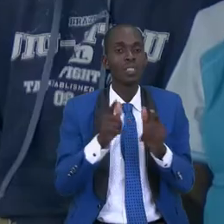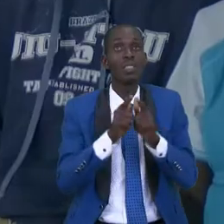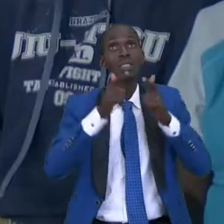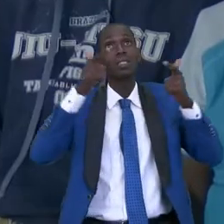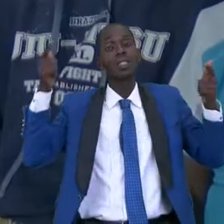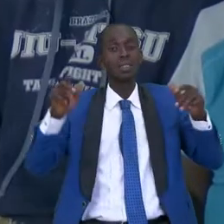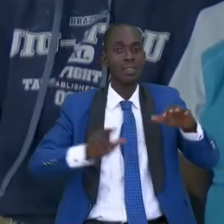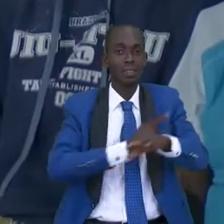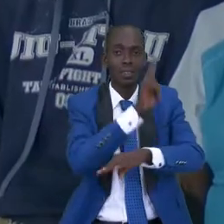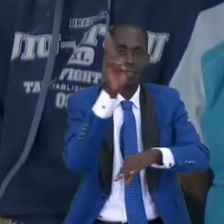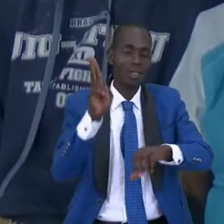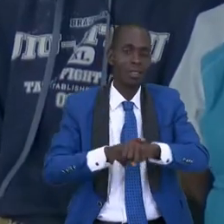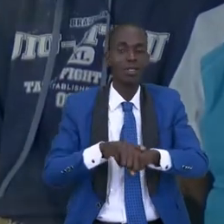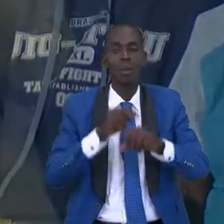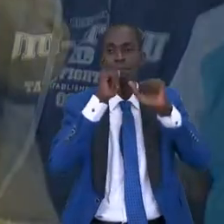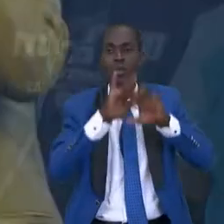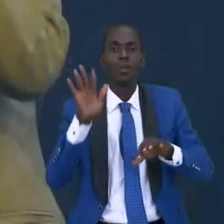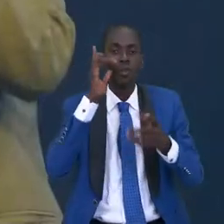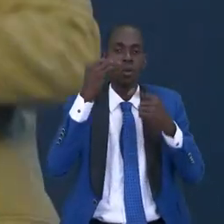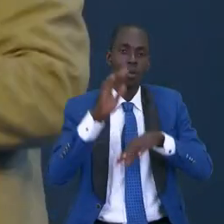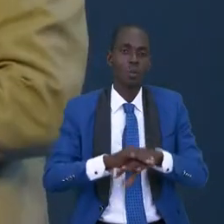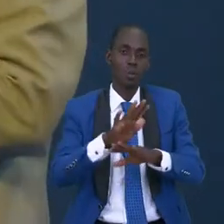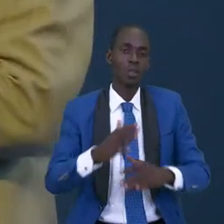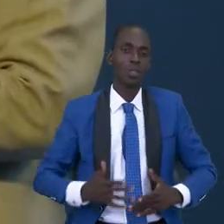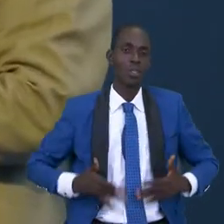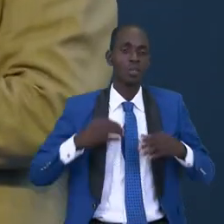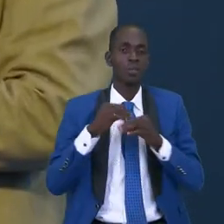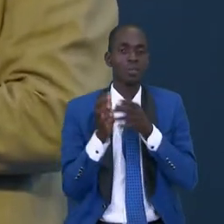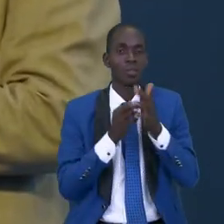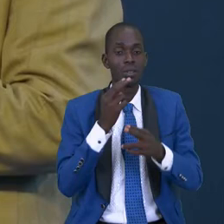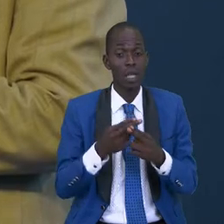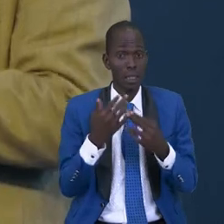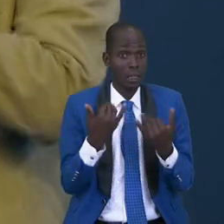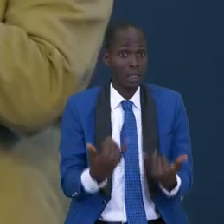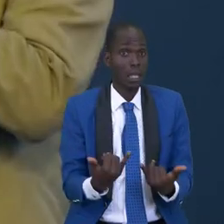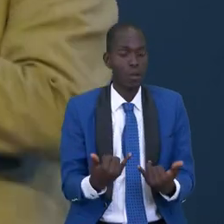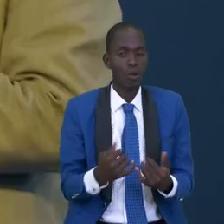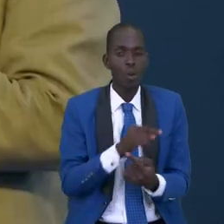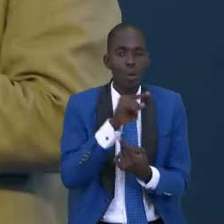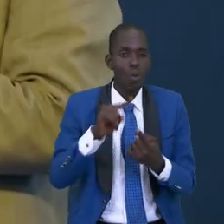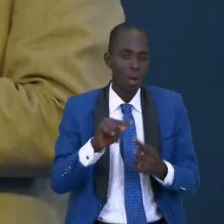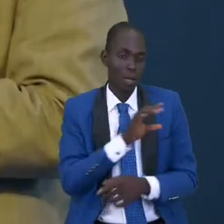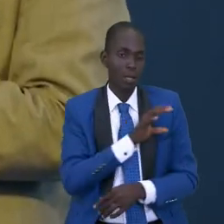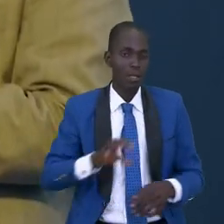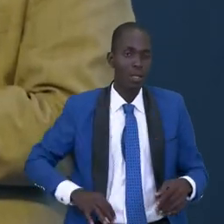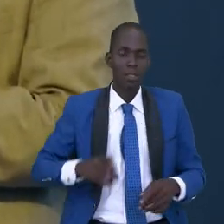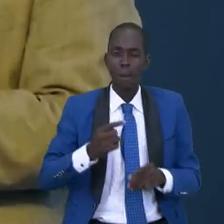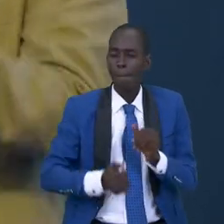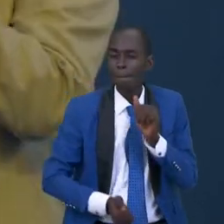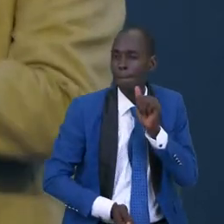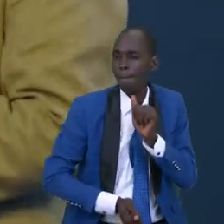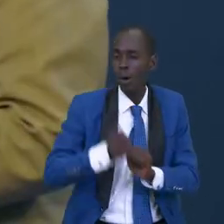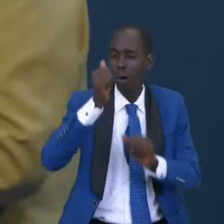life. Now, when Christ, the most honored,